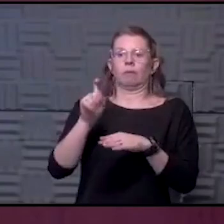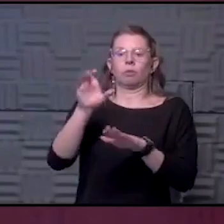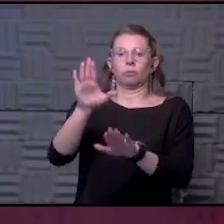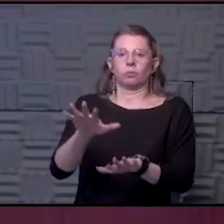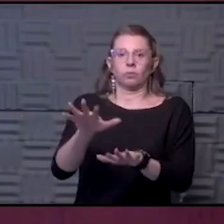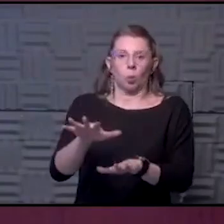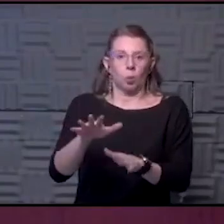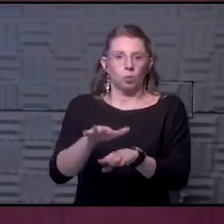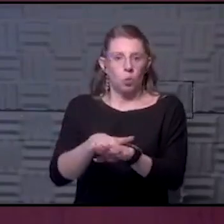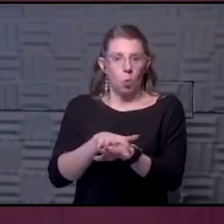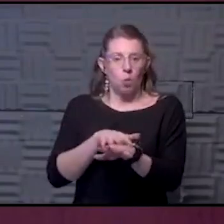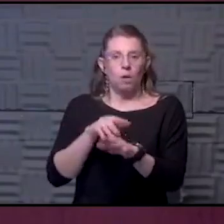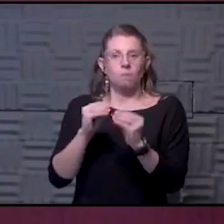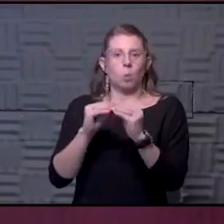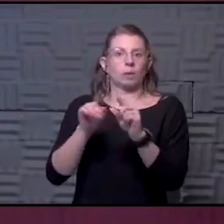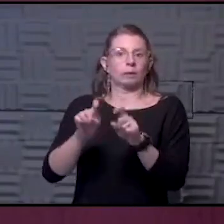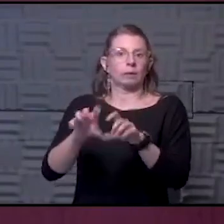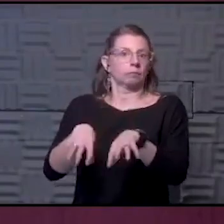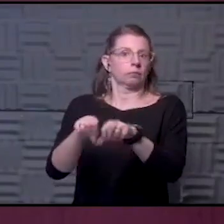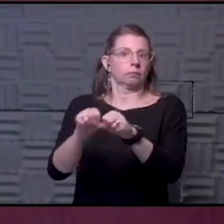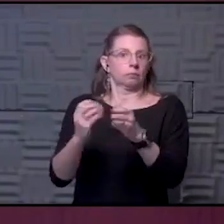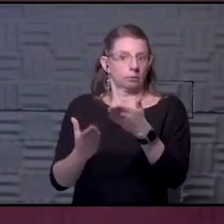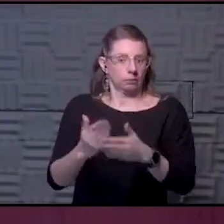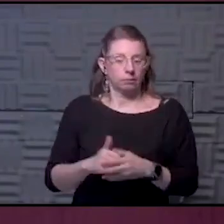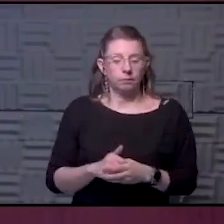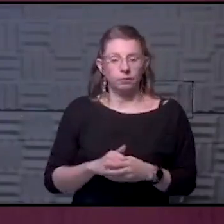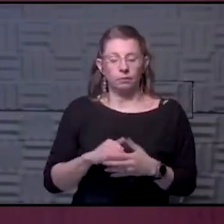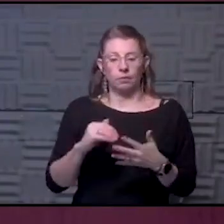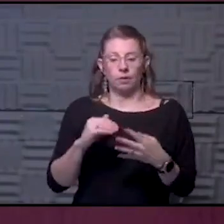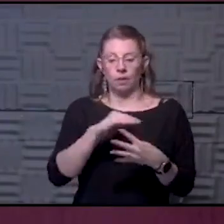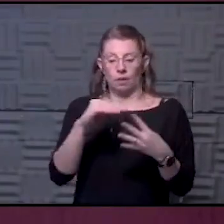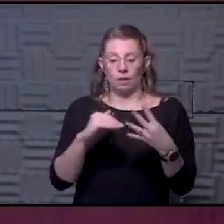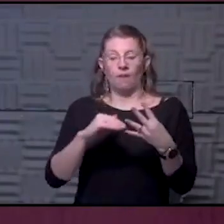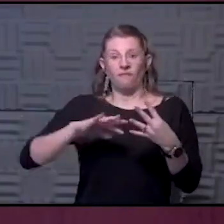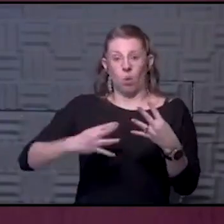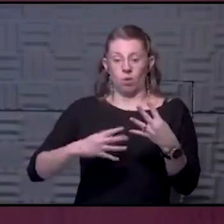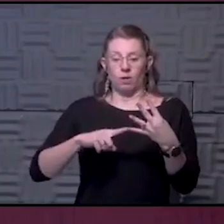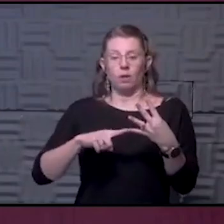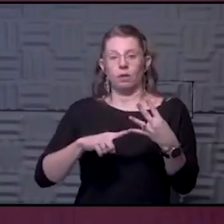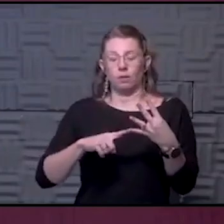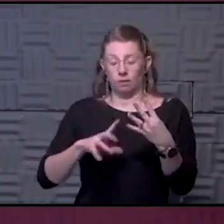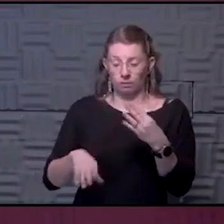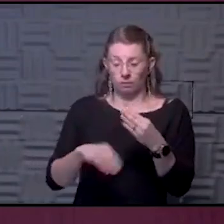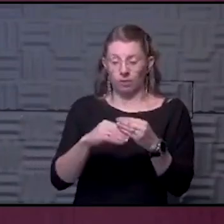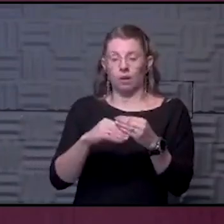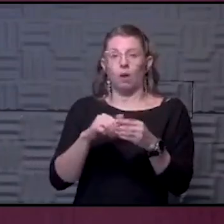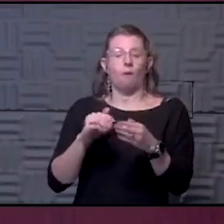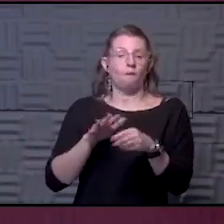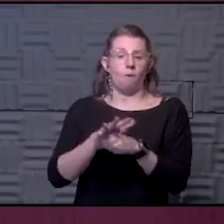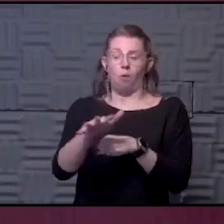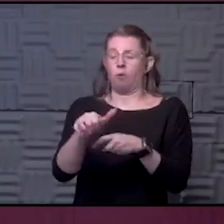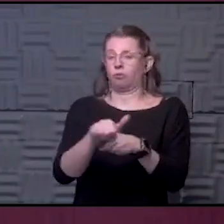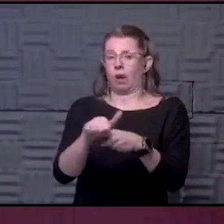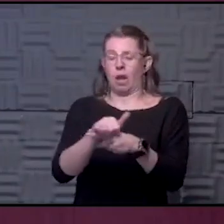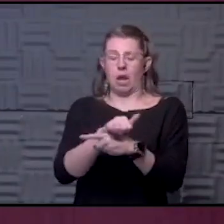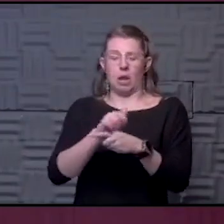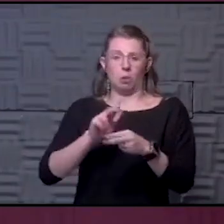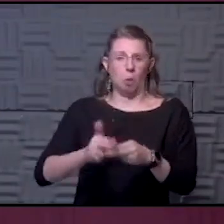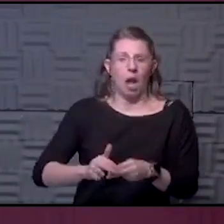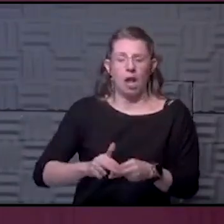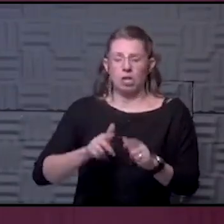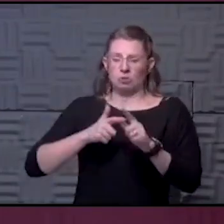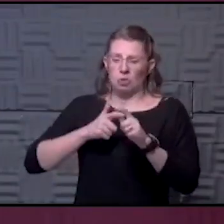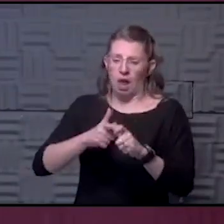them down and maybe get more testing. The step 4 is when you add much more. Basically, it's full training, full weights, running